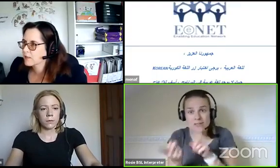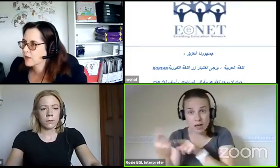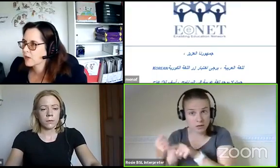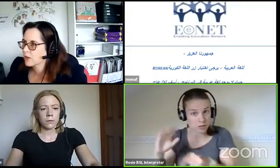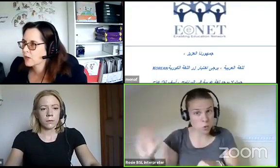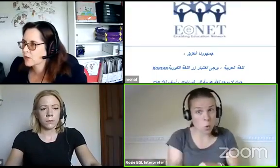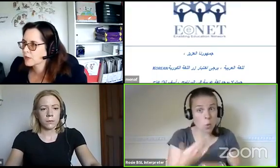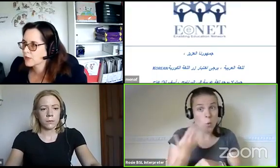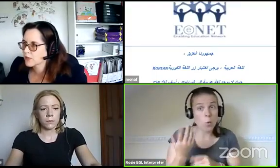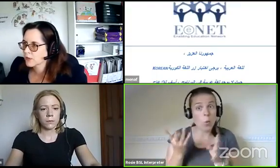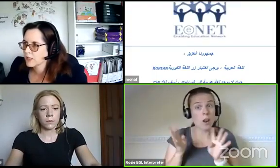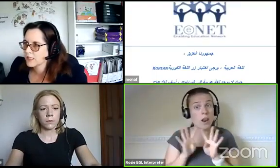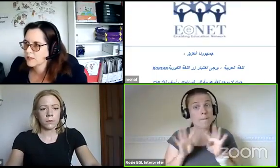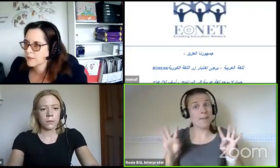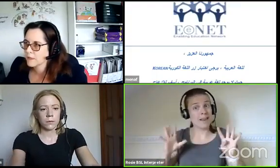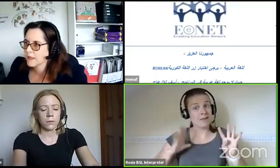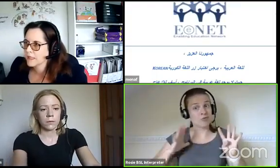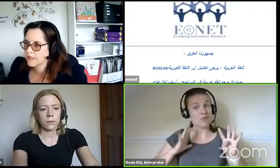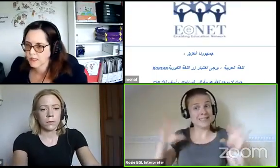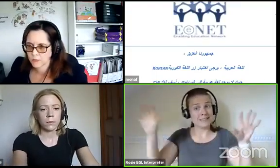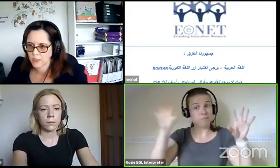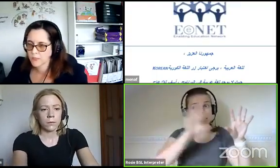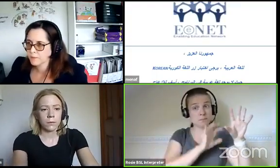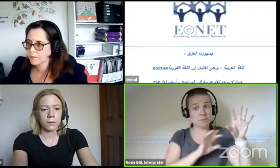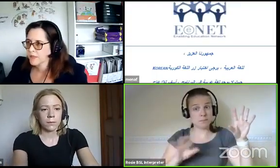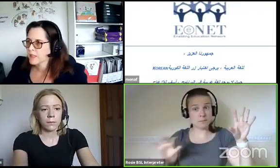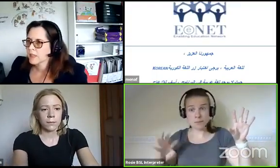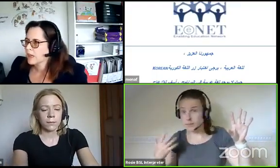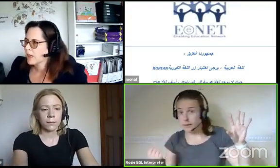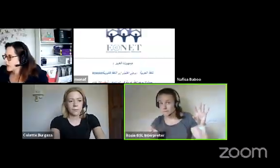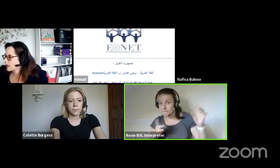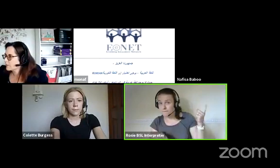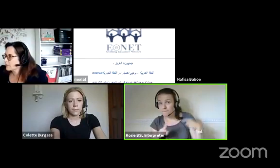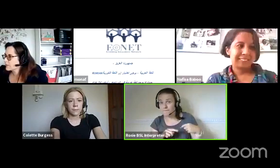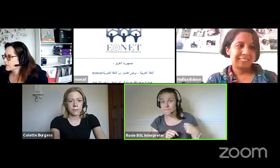panelists on screen? Yes, we do.